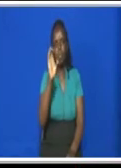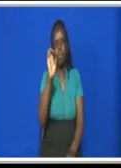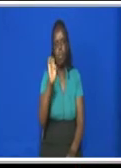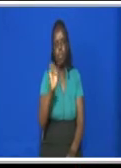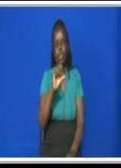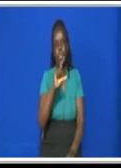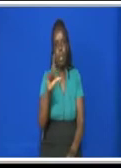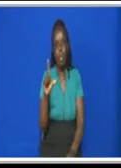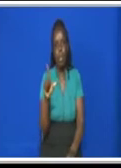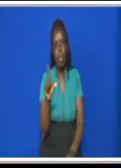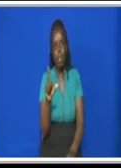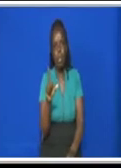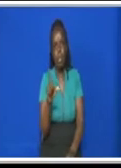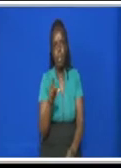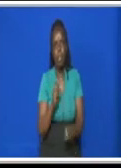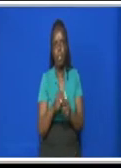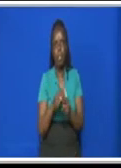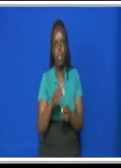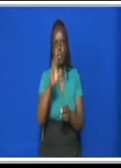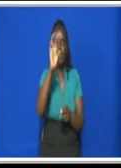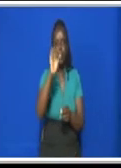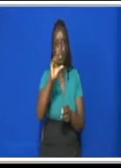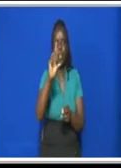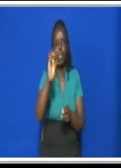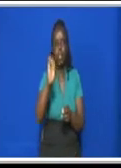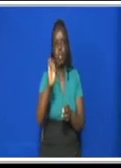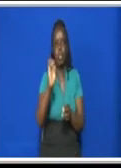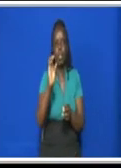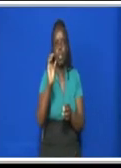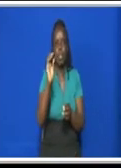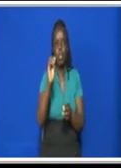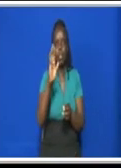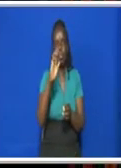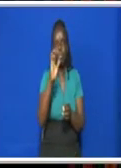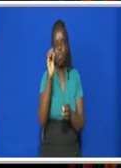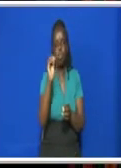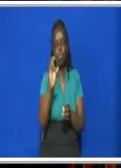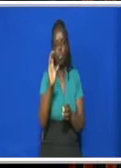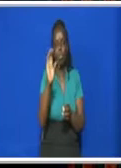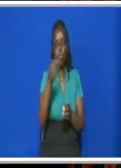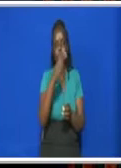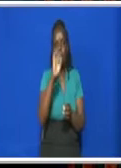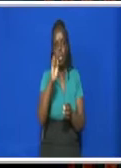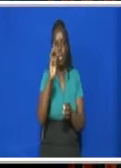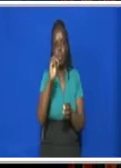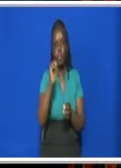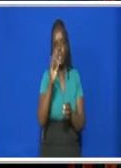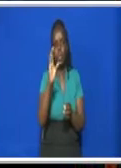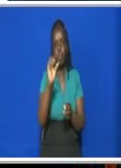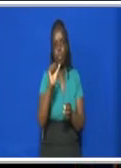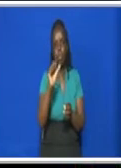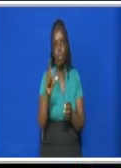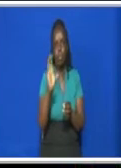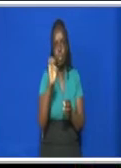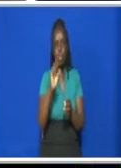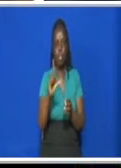electrochemical cell. This is what you call an electrochemical cell. So we are saying we have the electrodes. We have two